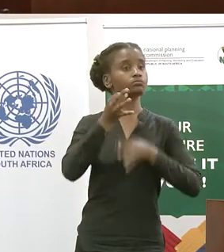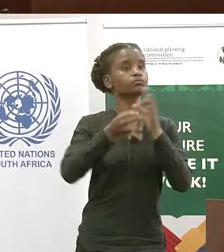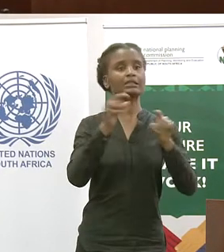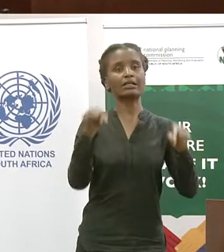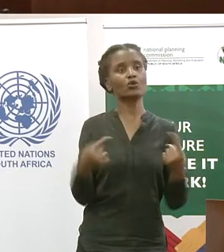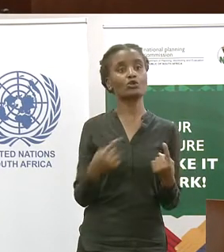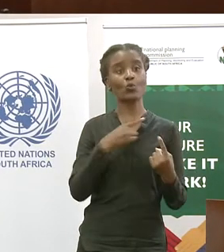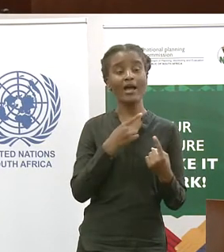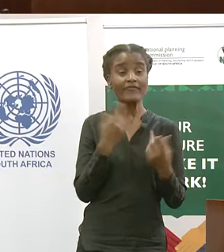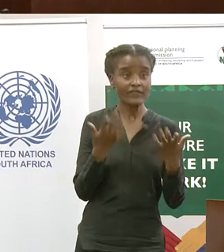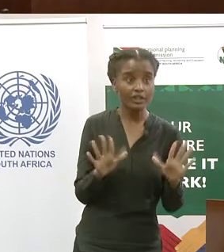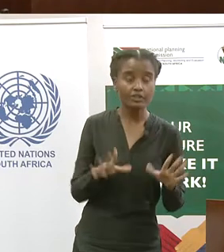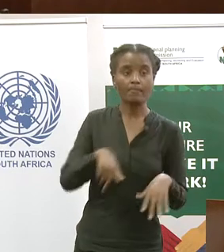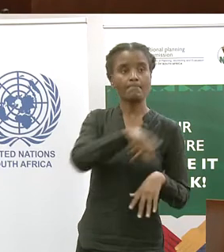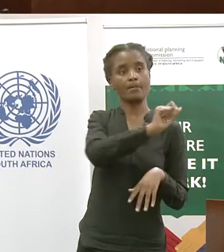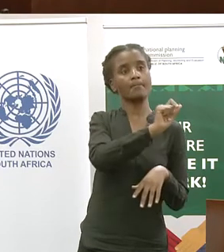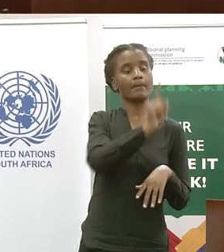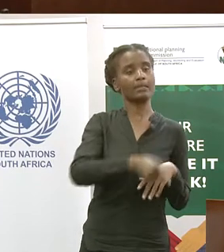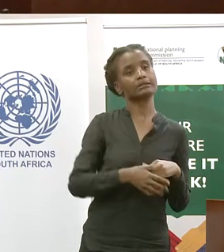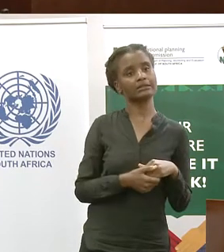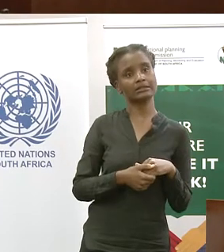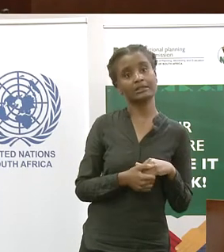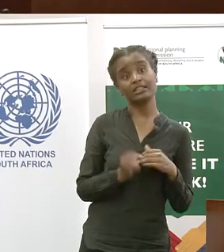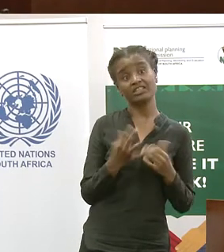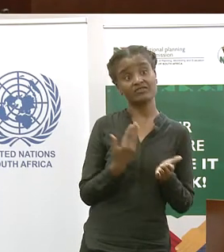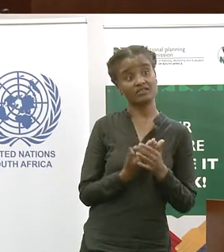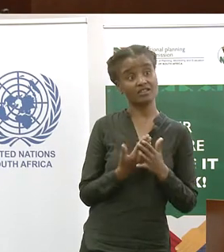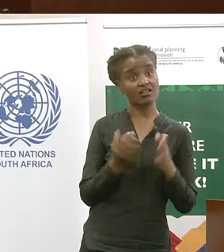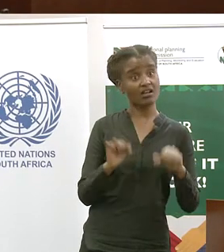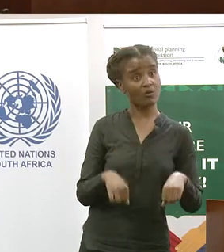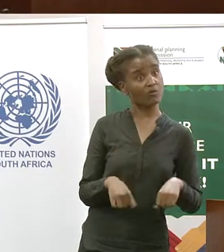that, she'll have to leave. So if we can just allow her that that privilege.